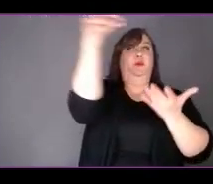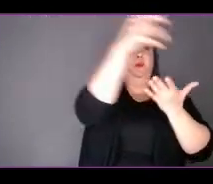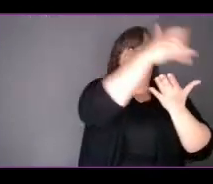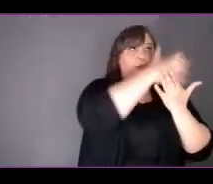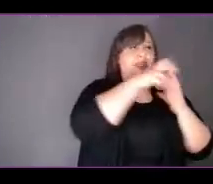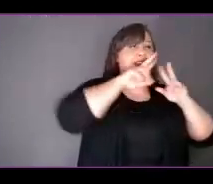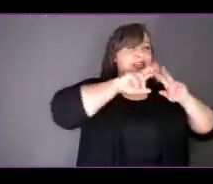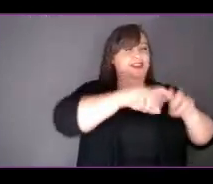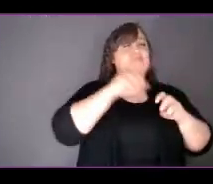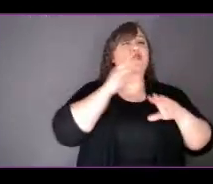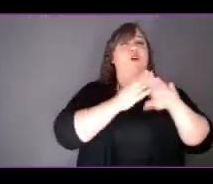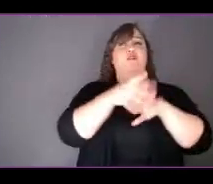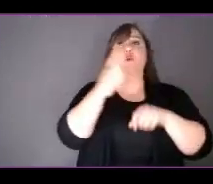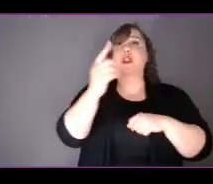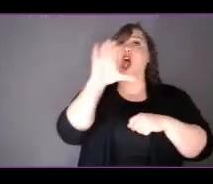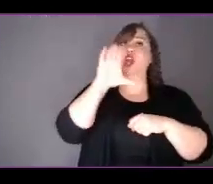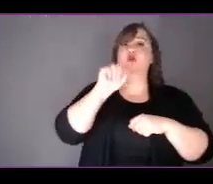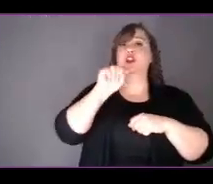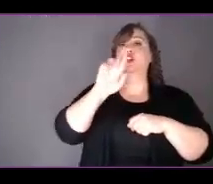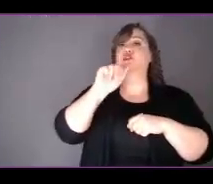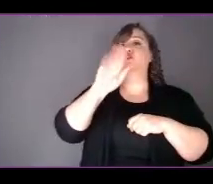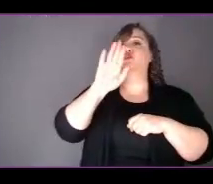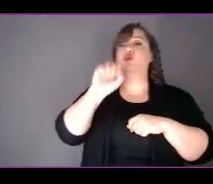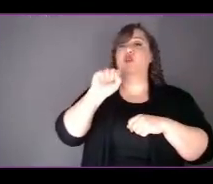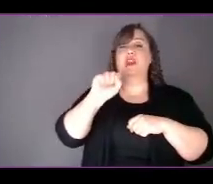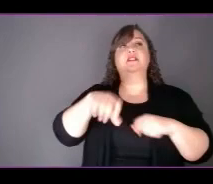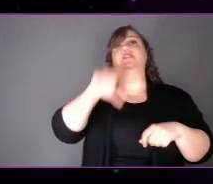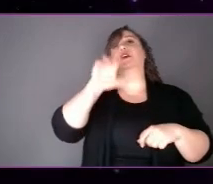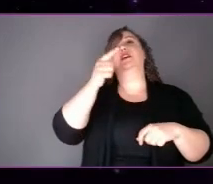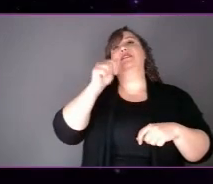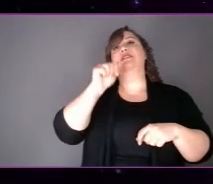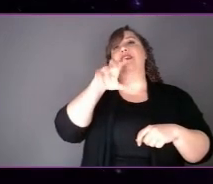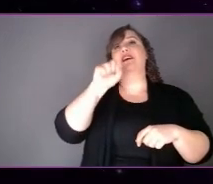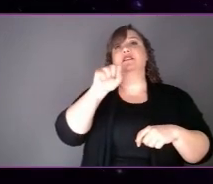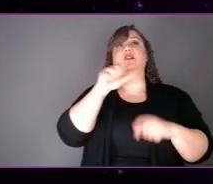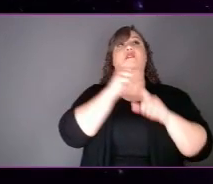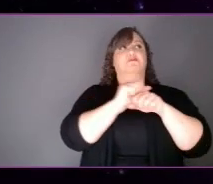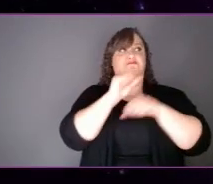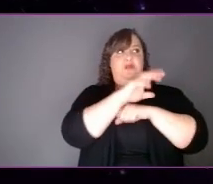trace gases over in a lab back in California.